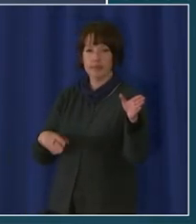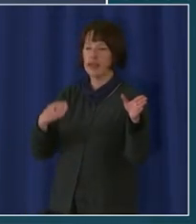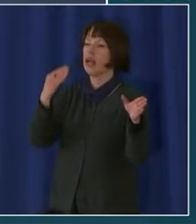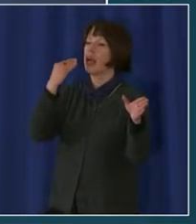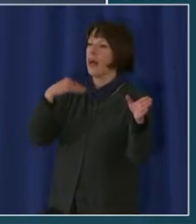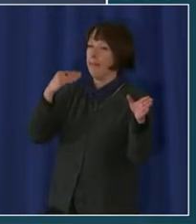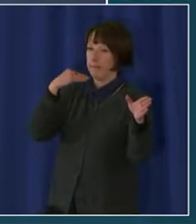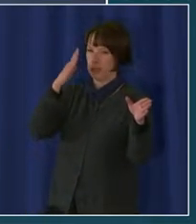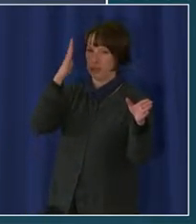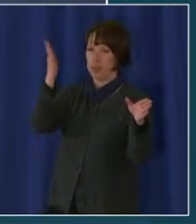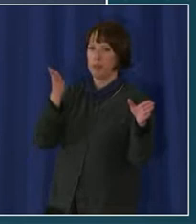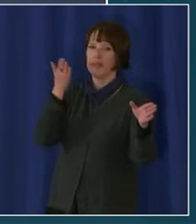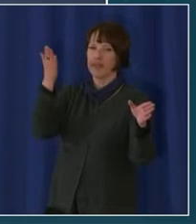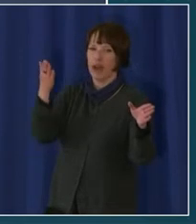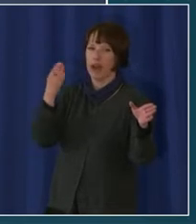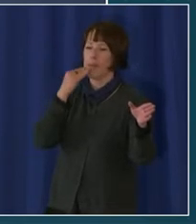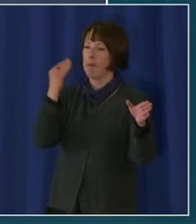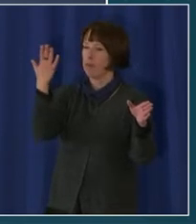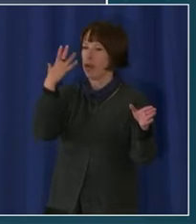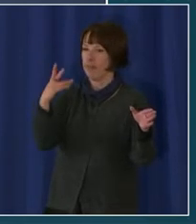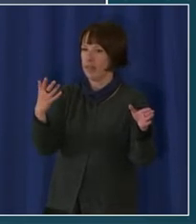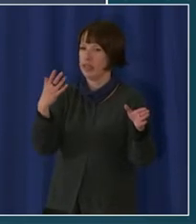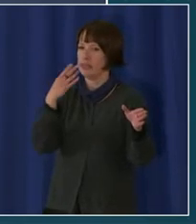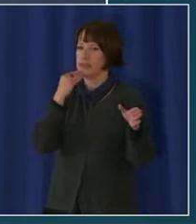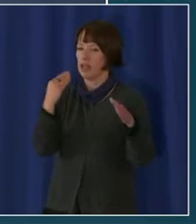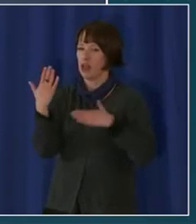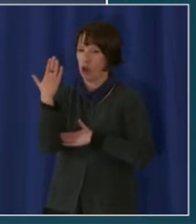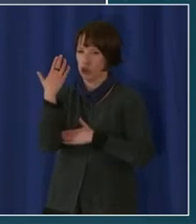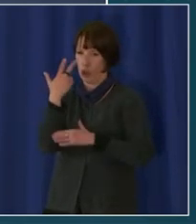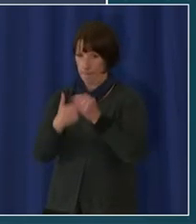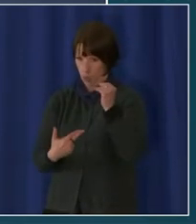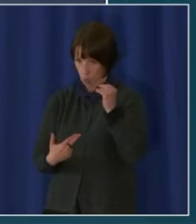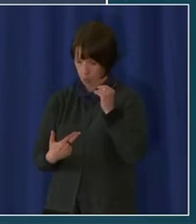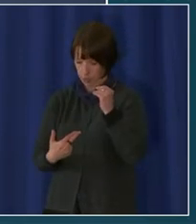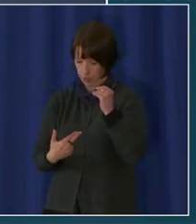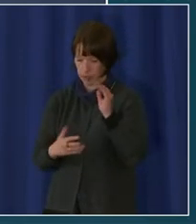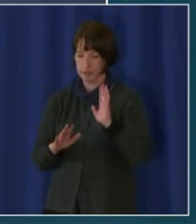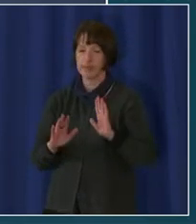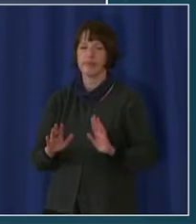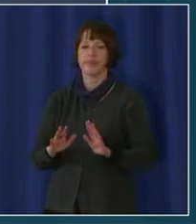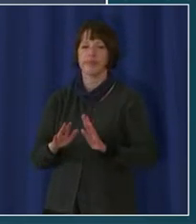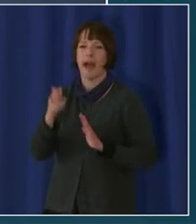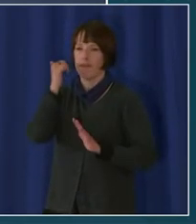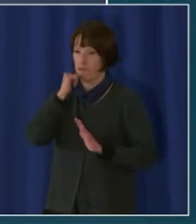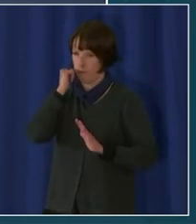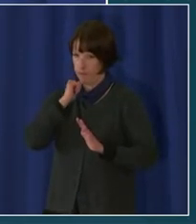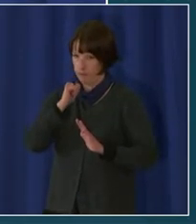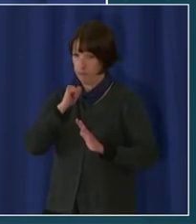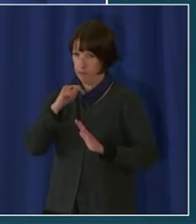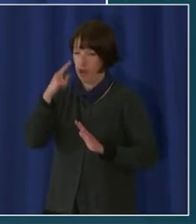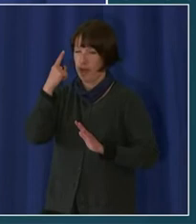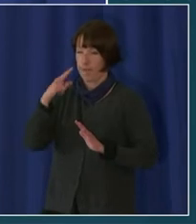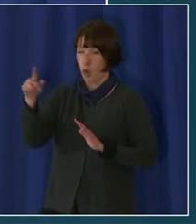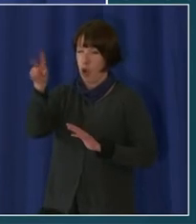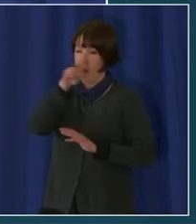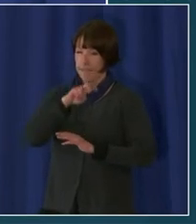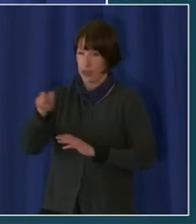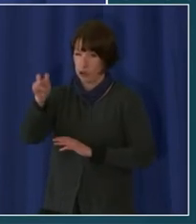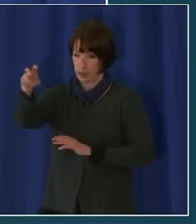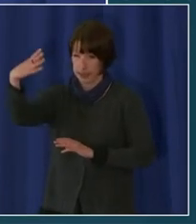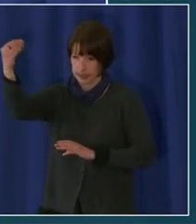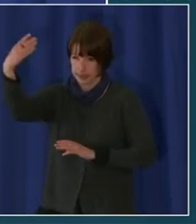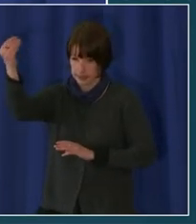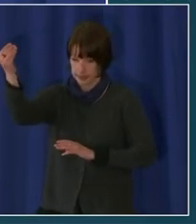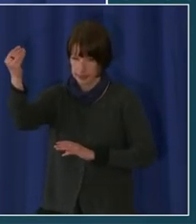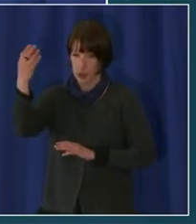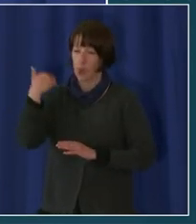Meals will be provided. Yep, breakfast and lunch is provided in all of our programs each day. In terms of field trips, we have a